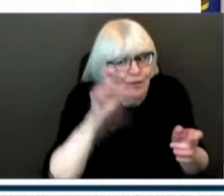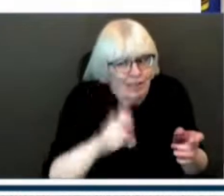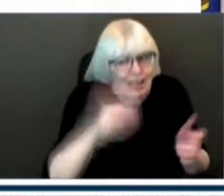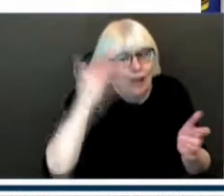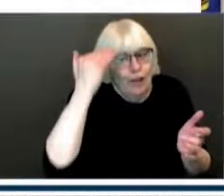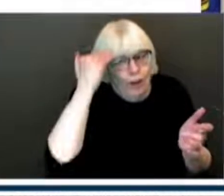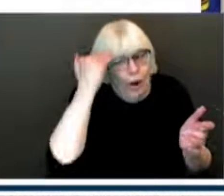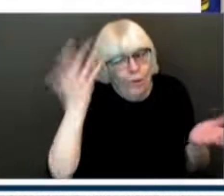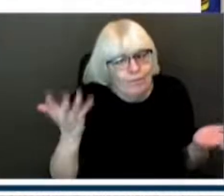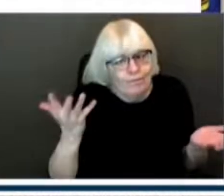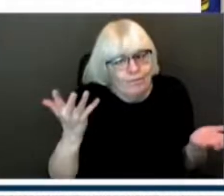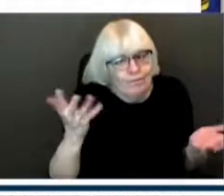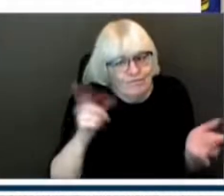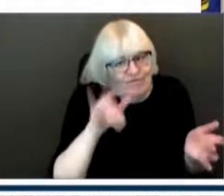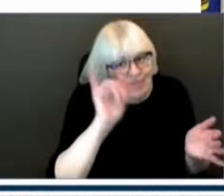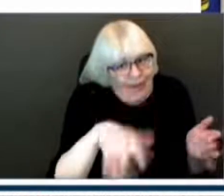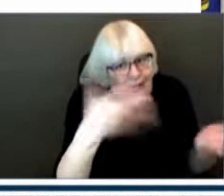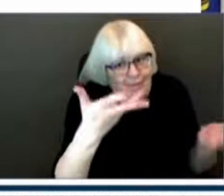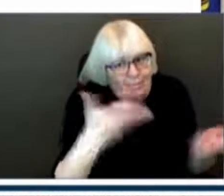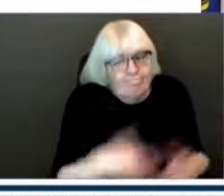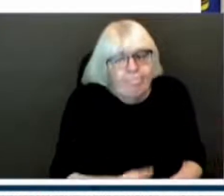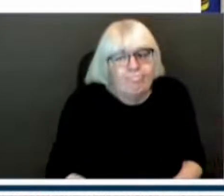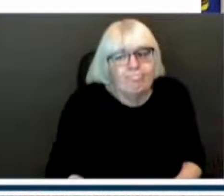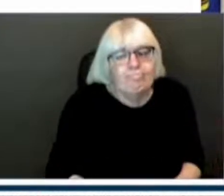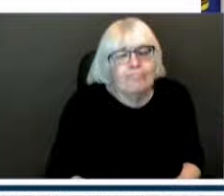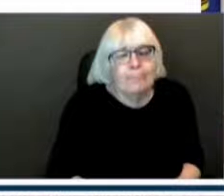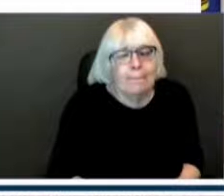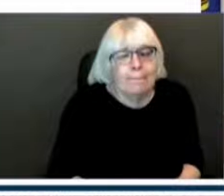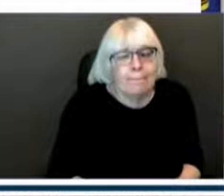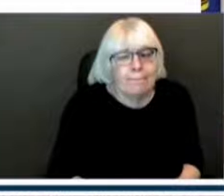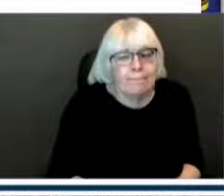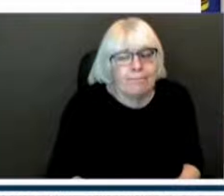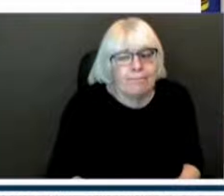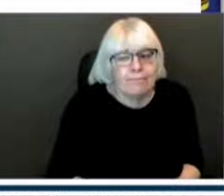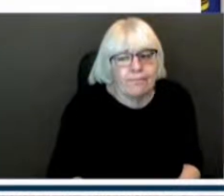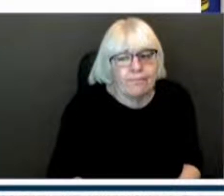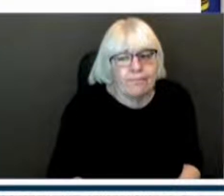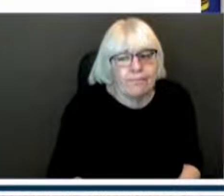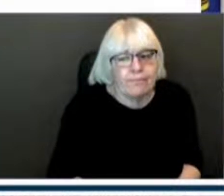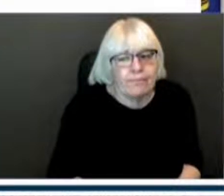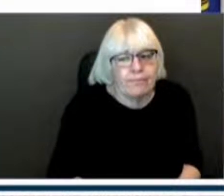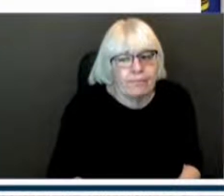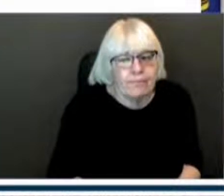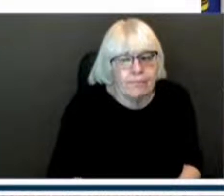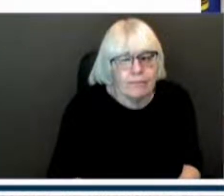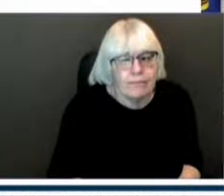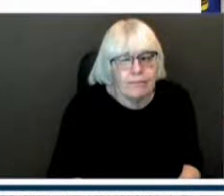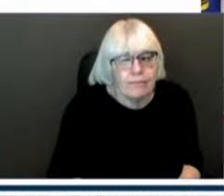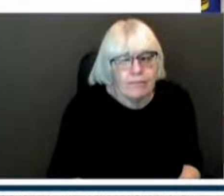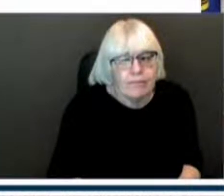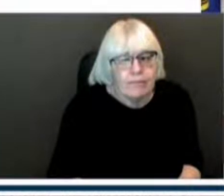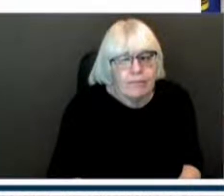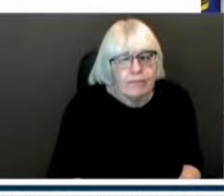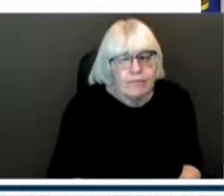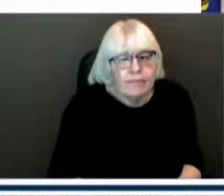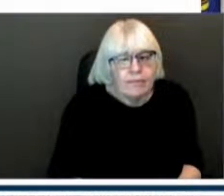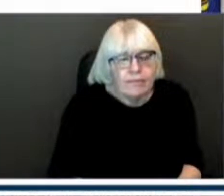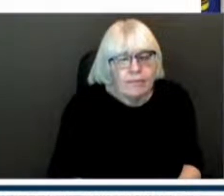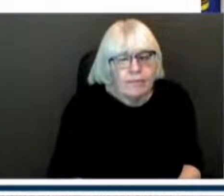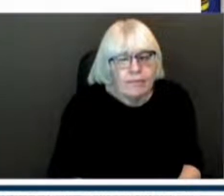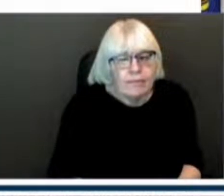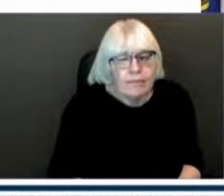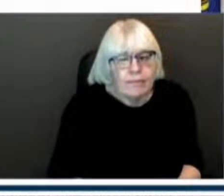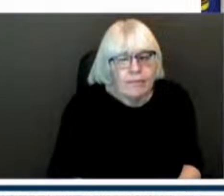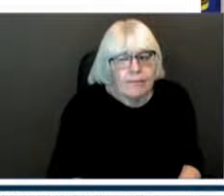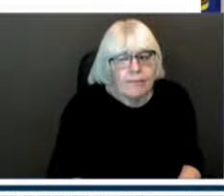as drastic, I guess. On the march towards endemic, there's been kind of a limiting